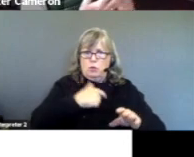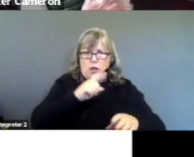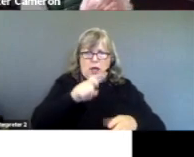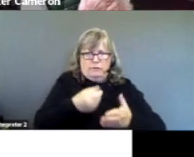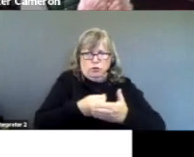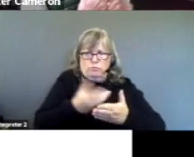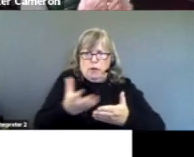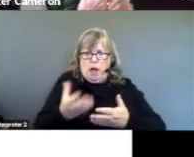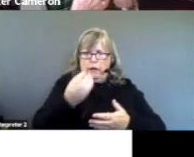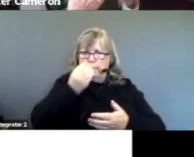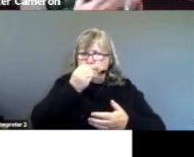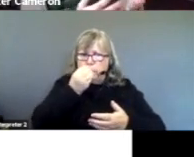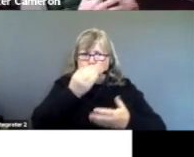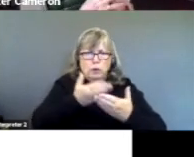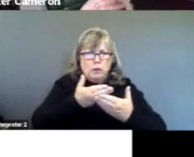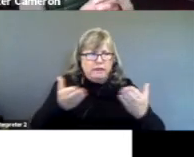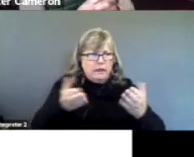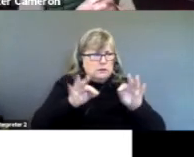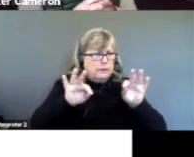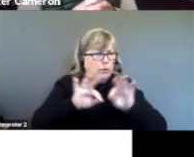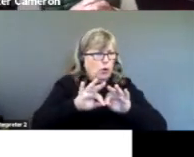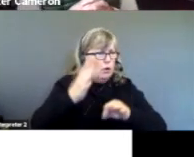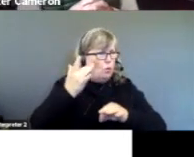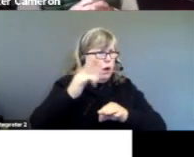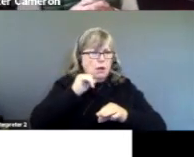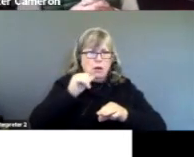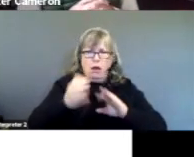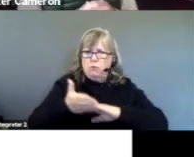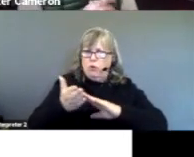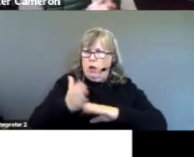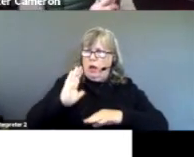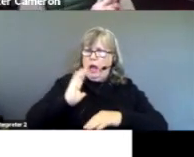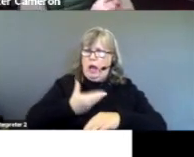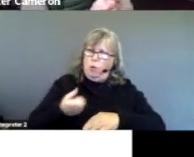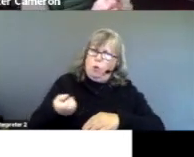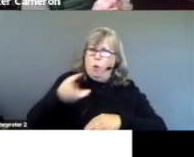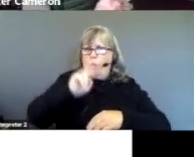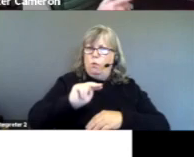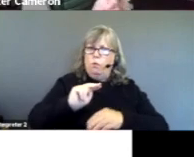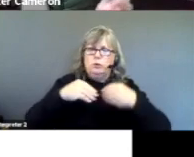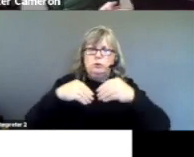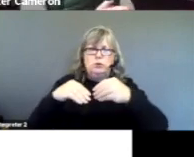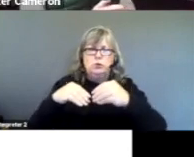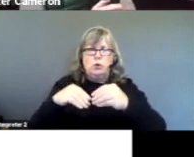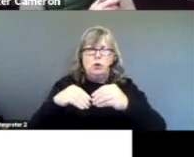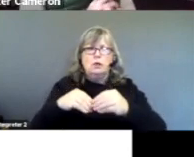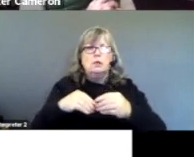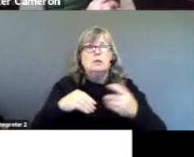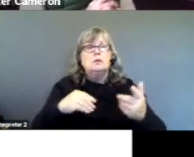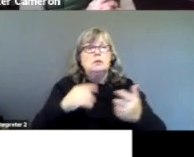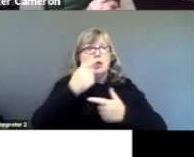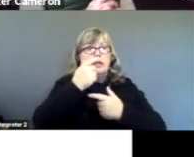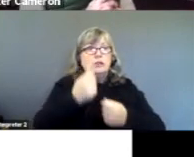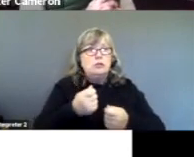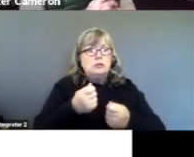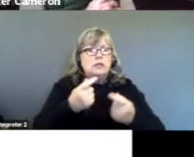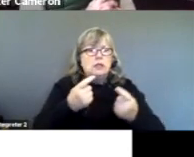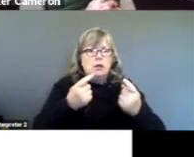day for food and necessities. Why don't we own our own store? Interesting. When they did